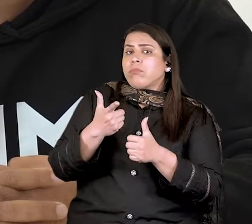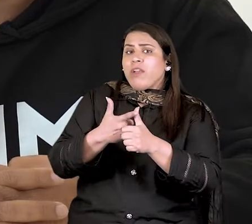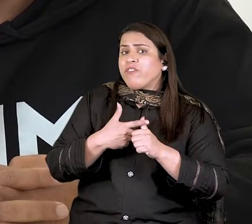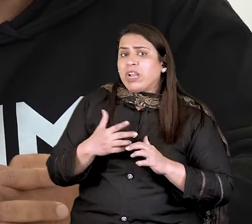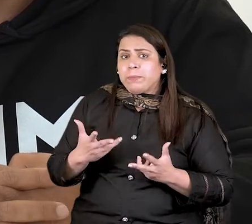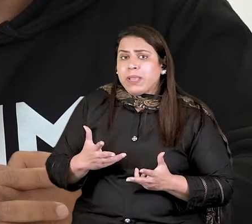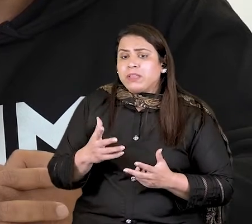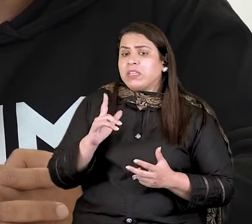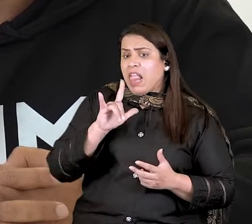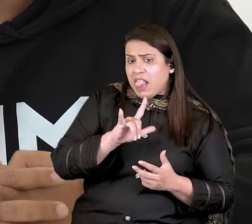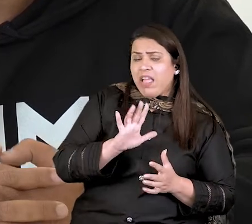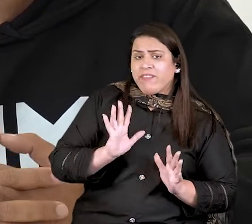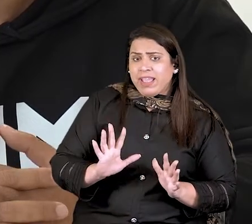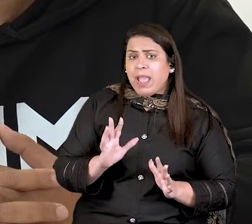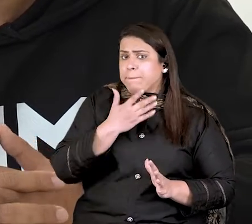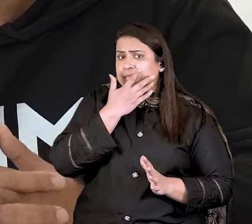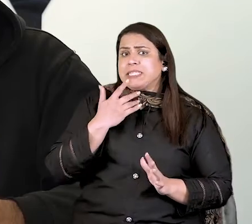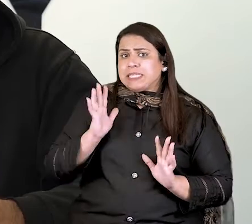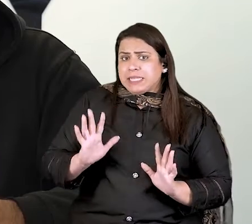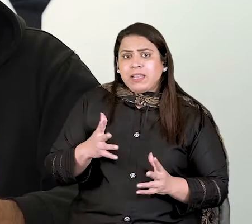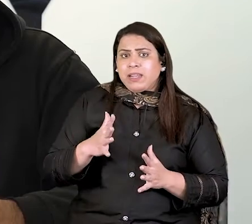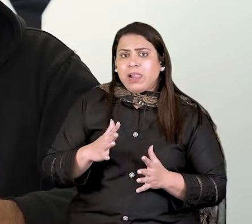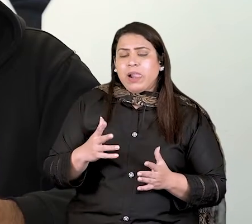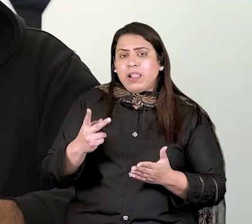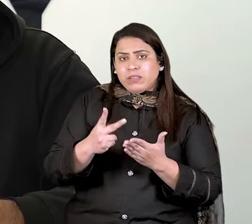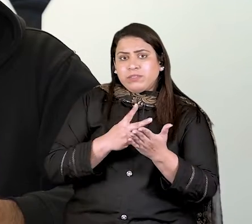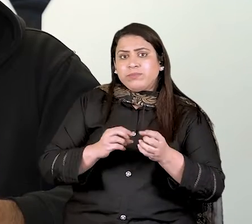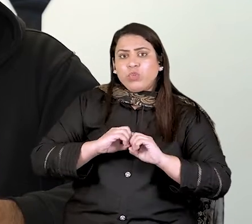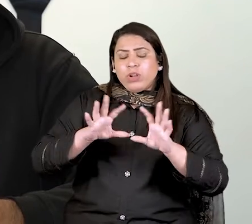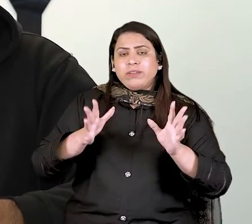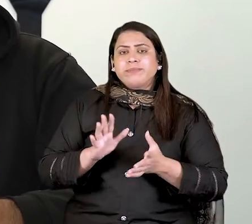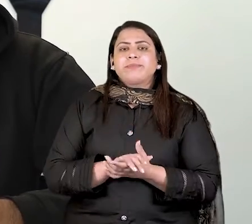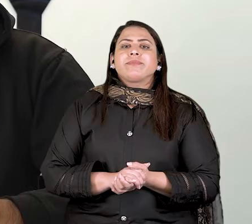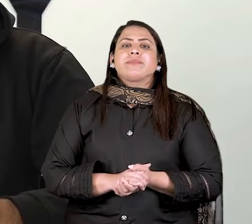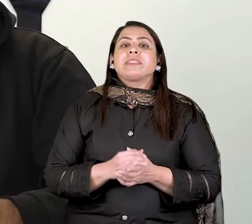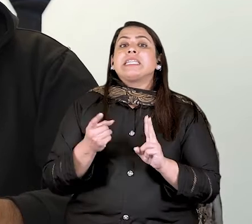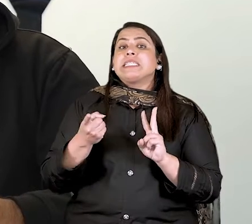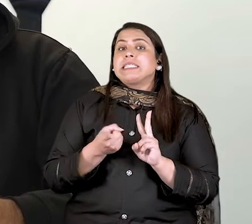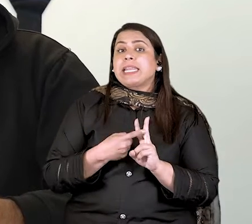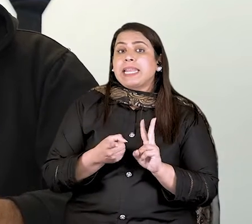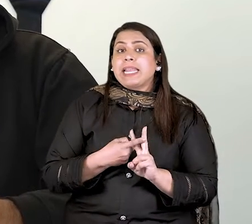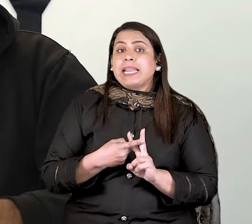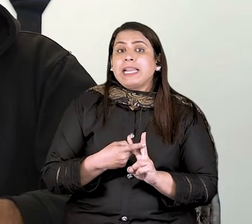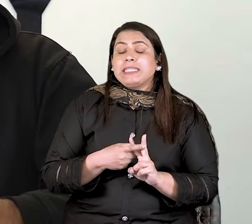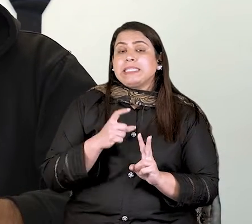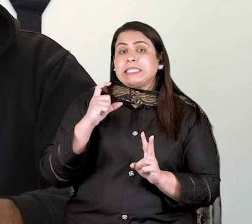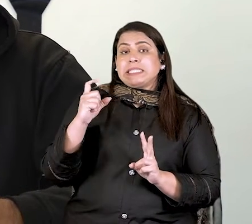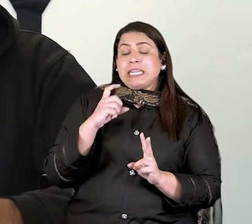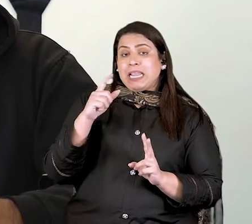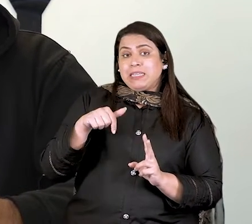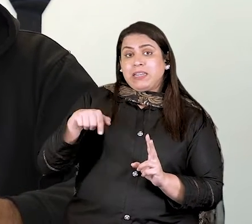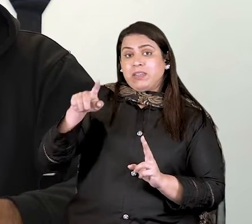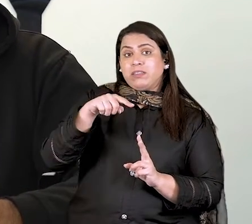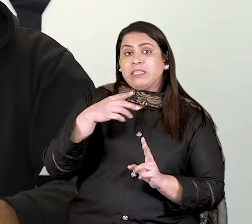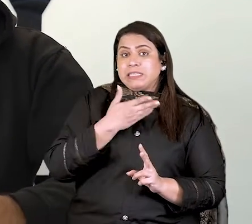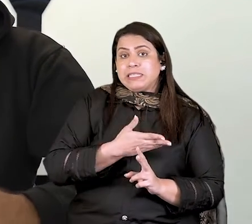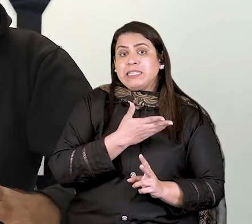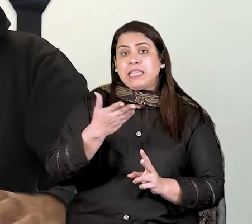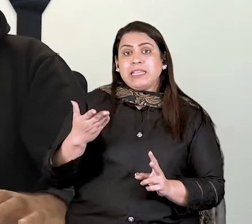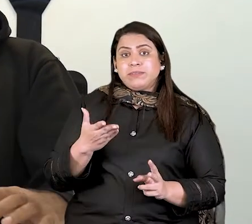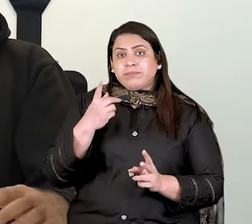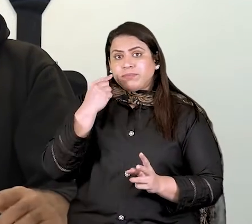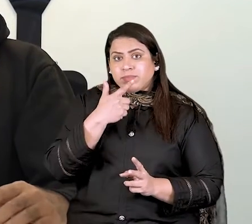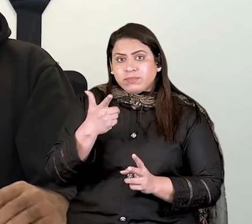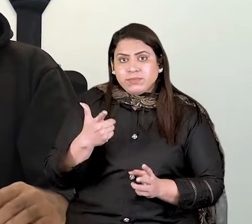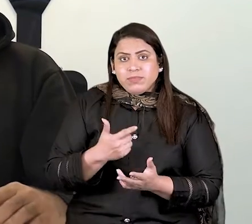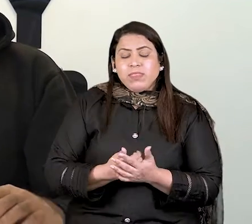loved it. I'm sure. So tell us about BRIM in Pakistan. How do you see it expanding? How has the feedback been? How